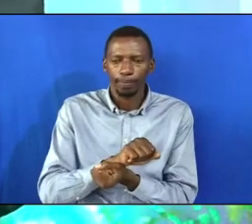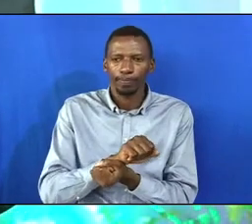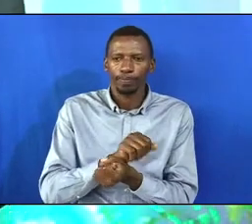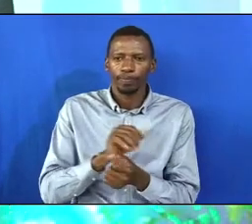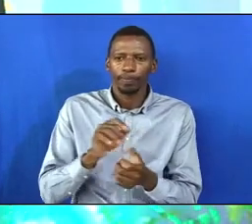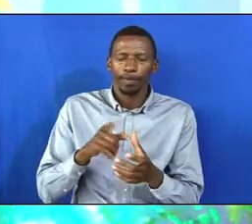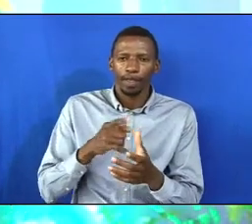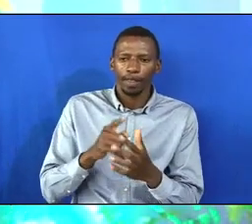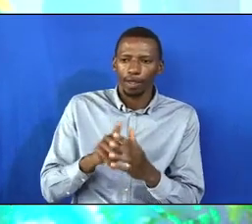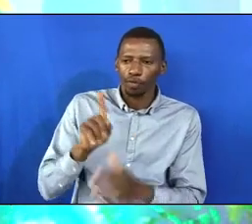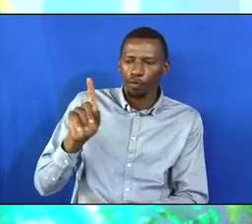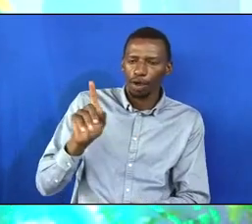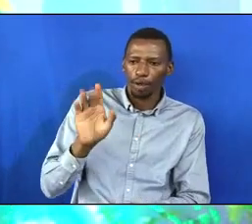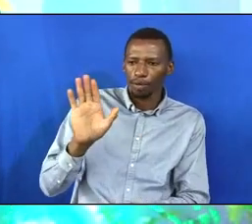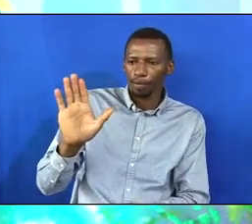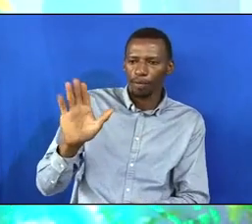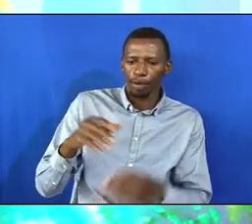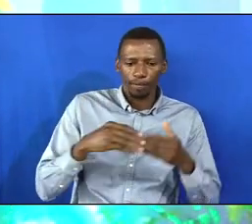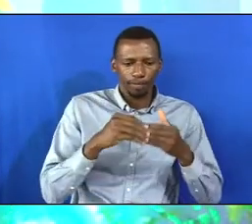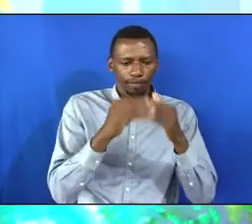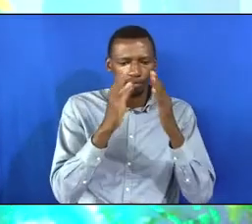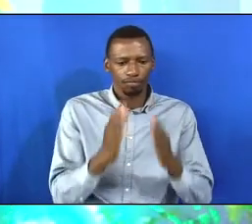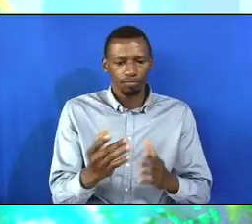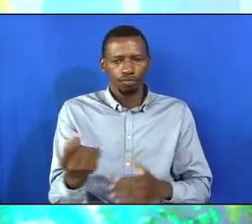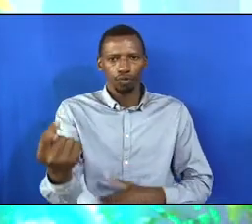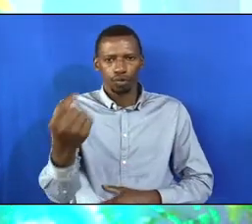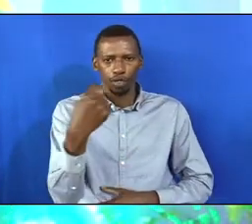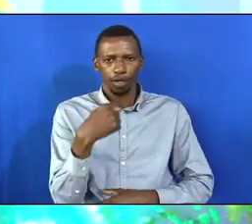Then one of their leaders now faced us.